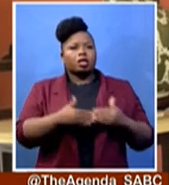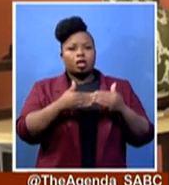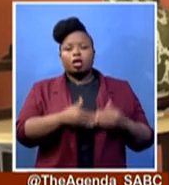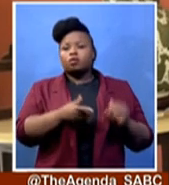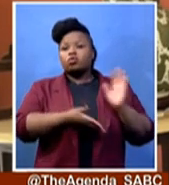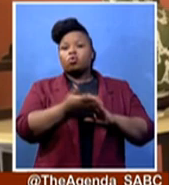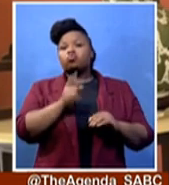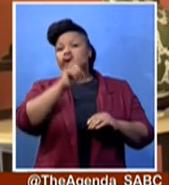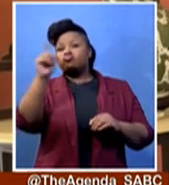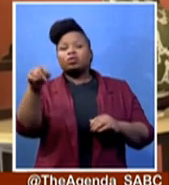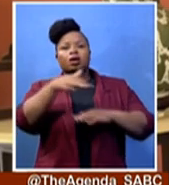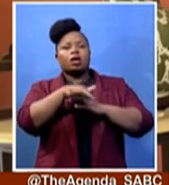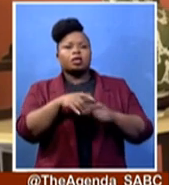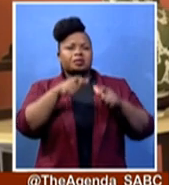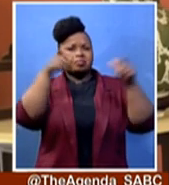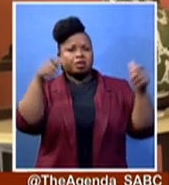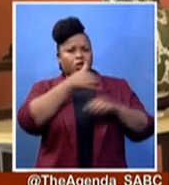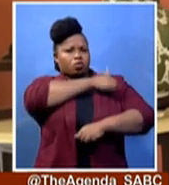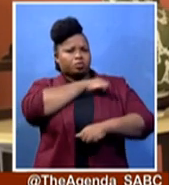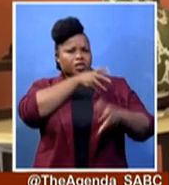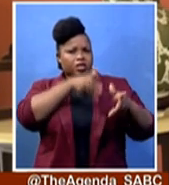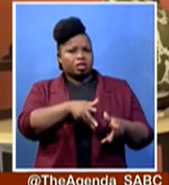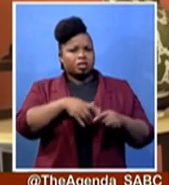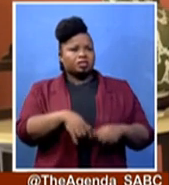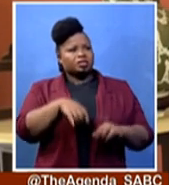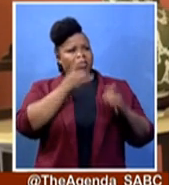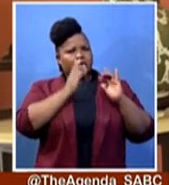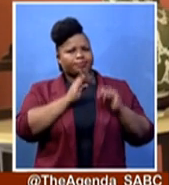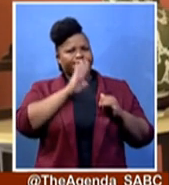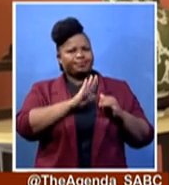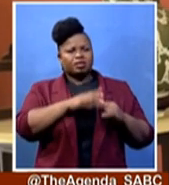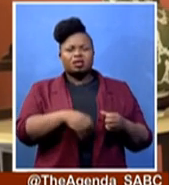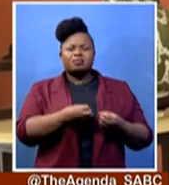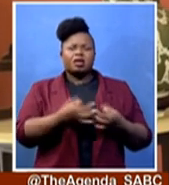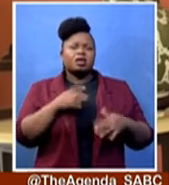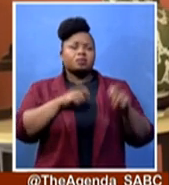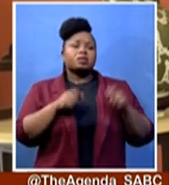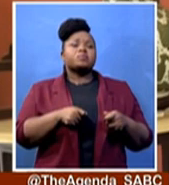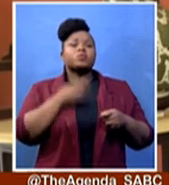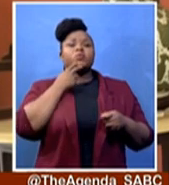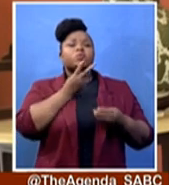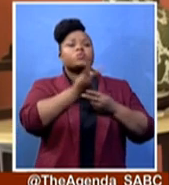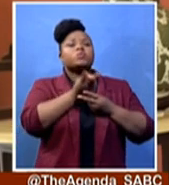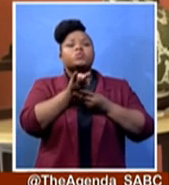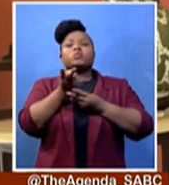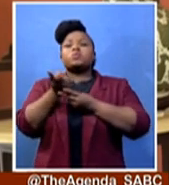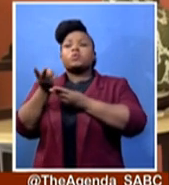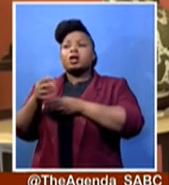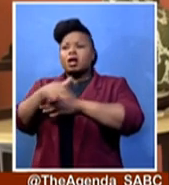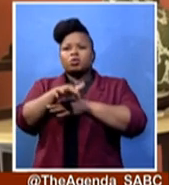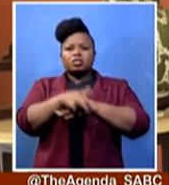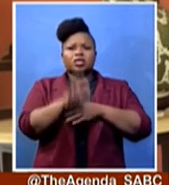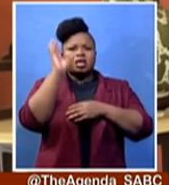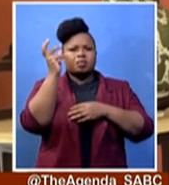in the national capital, you'll find people stretched out on gurneys, lying in ambulances or in their cars, and they're hooked up